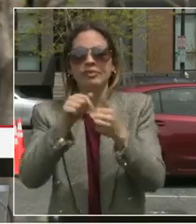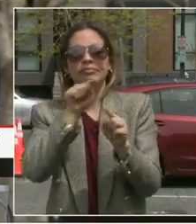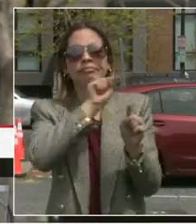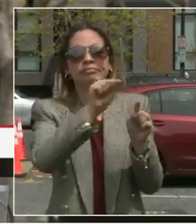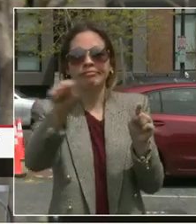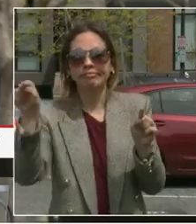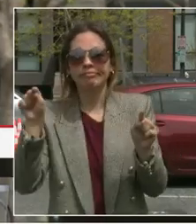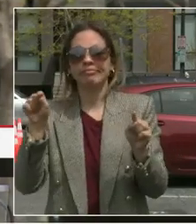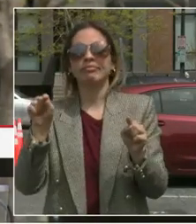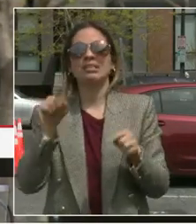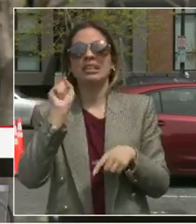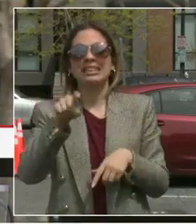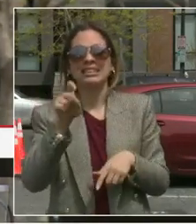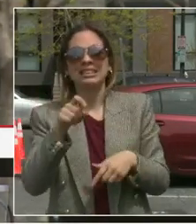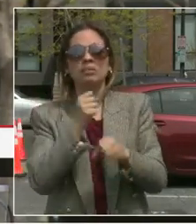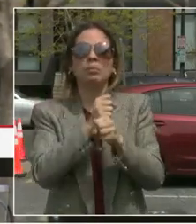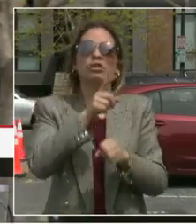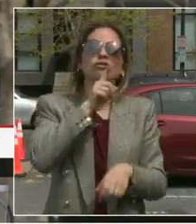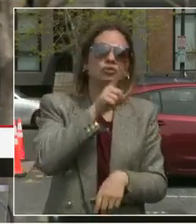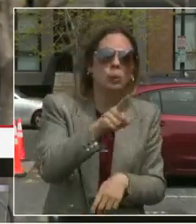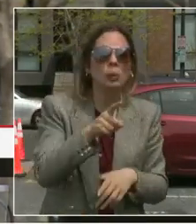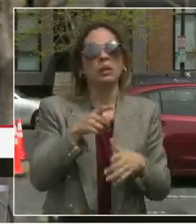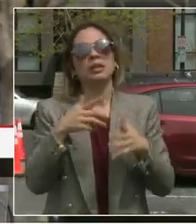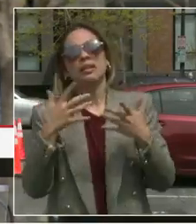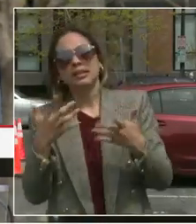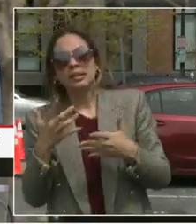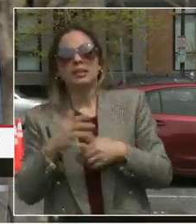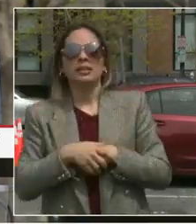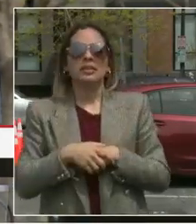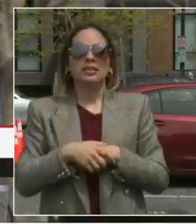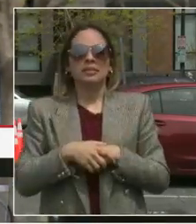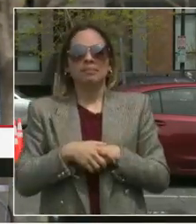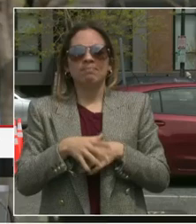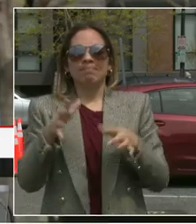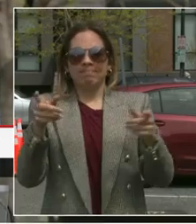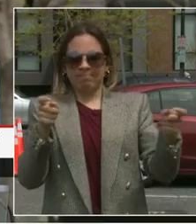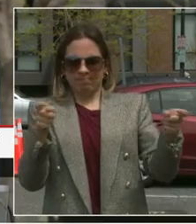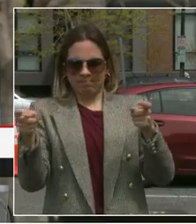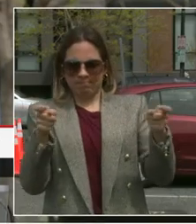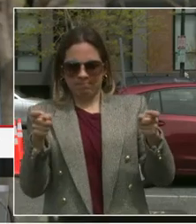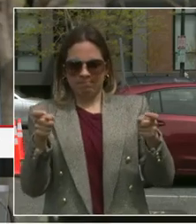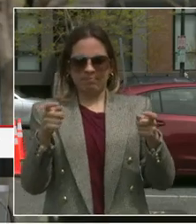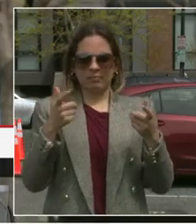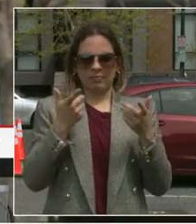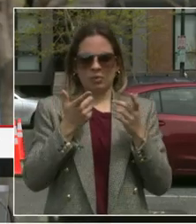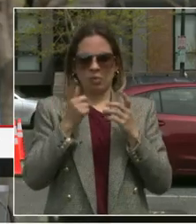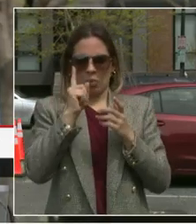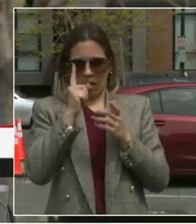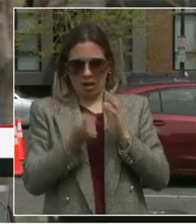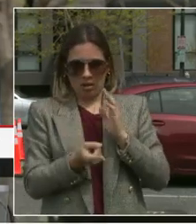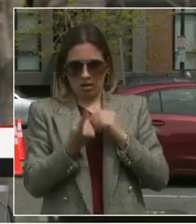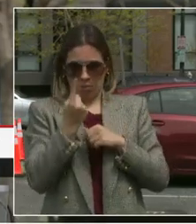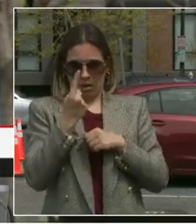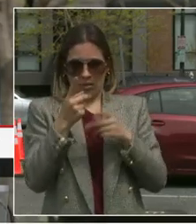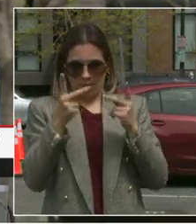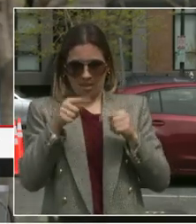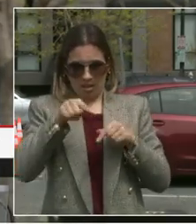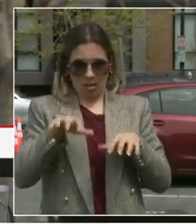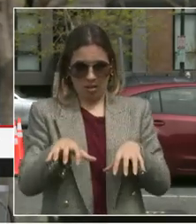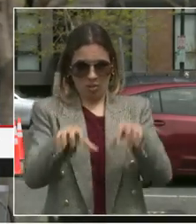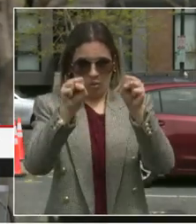be a governing structure where one entity takes ownership